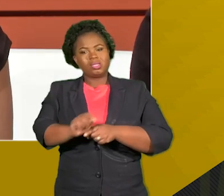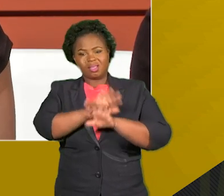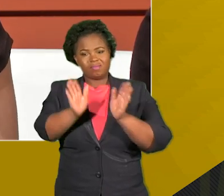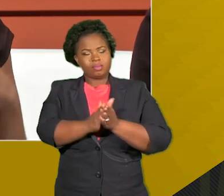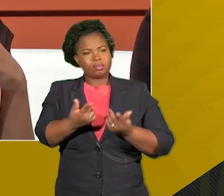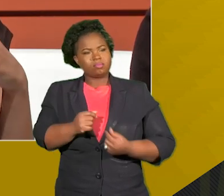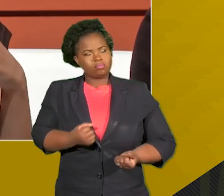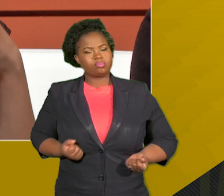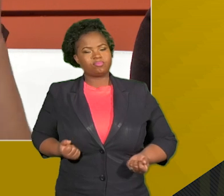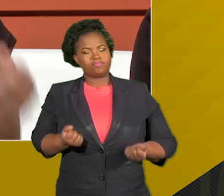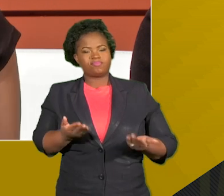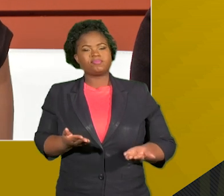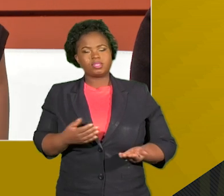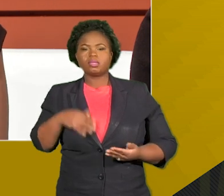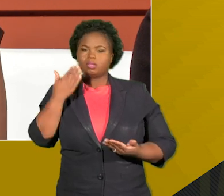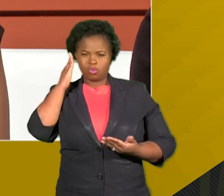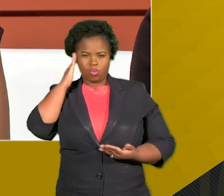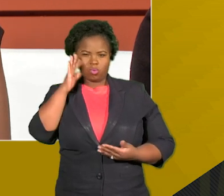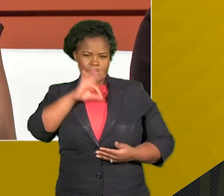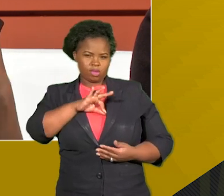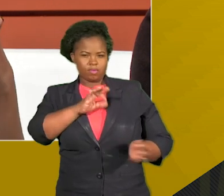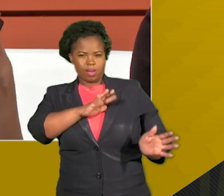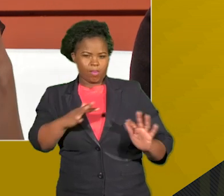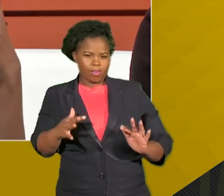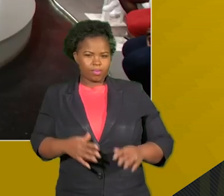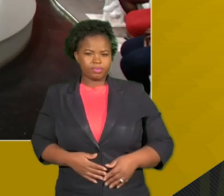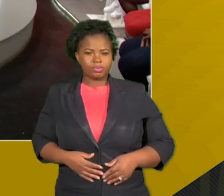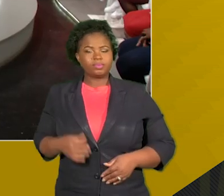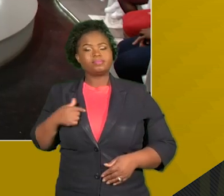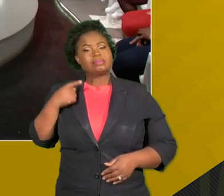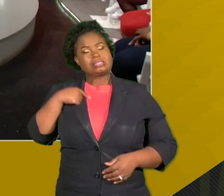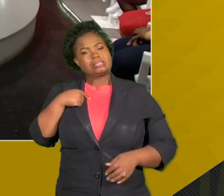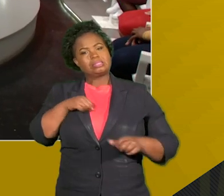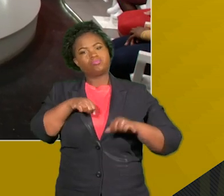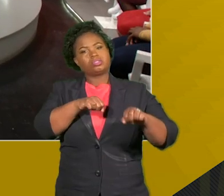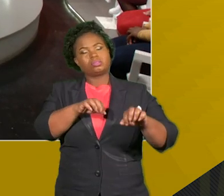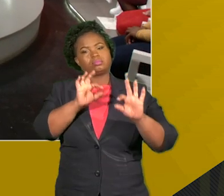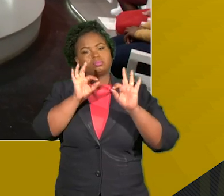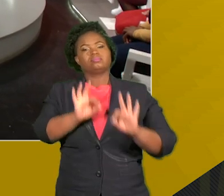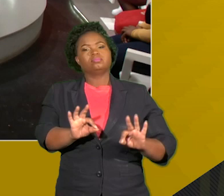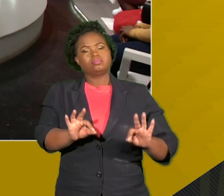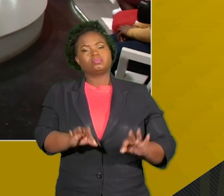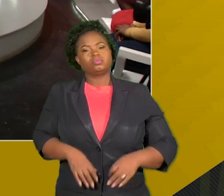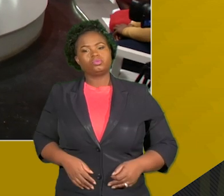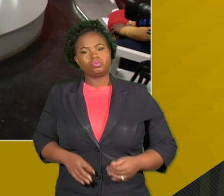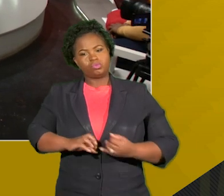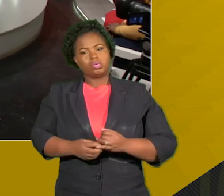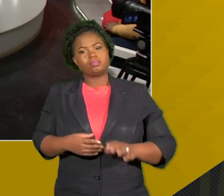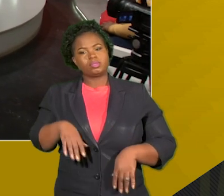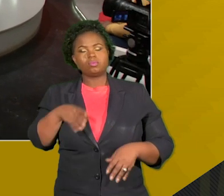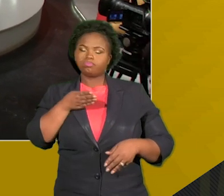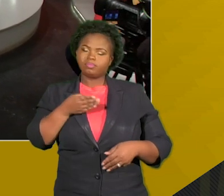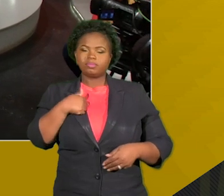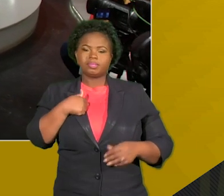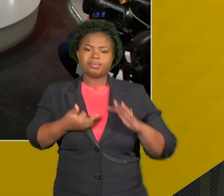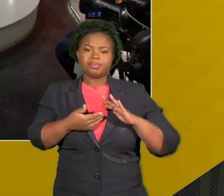that we offer, they see the benefit. Nice. So for me, that is strategically acting and being in charge of your life. And that